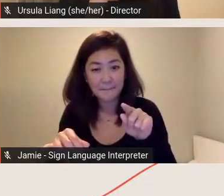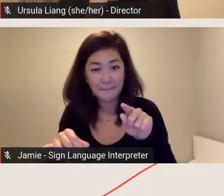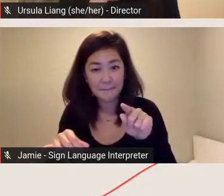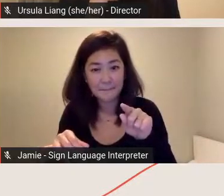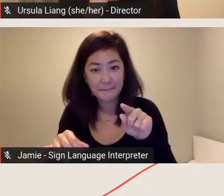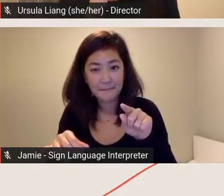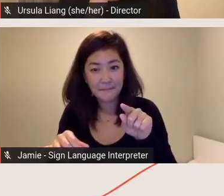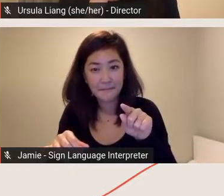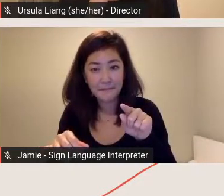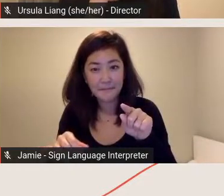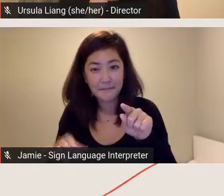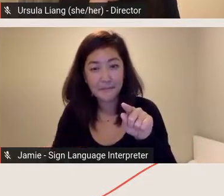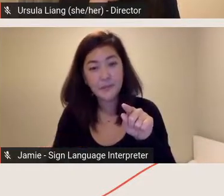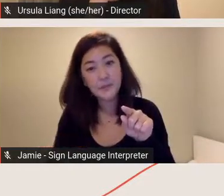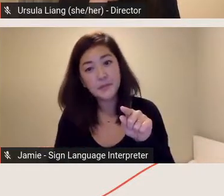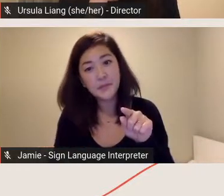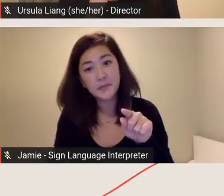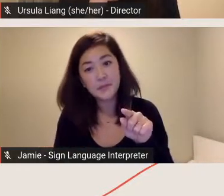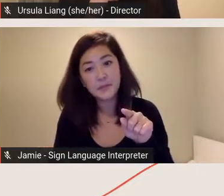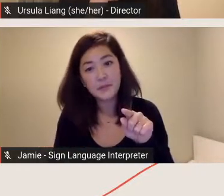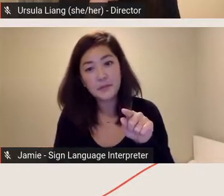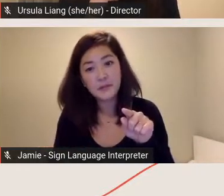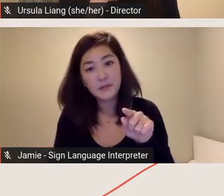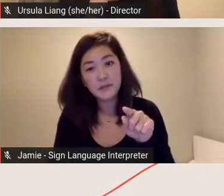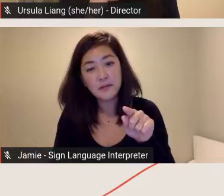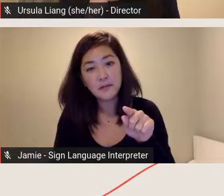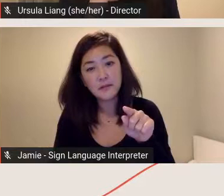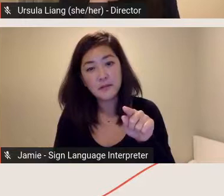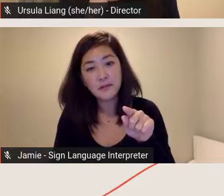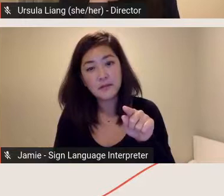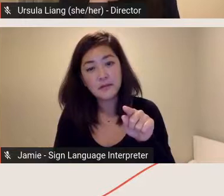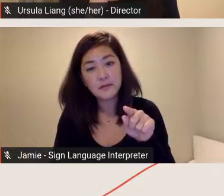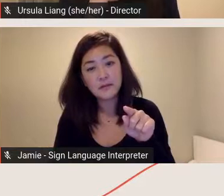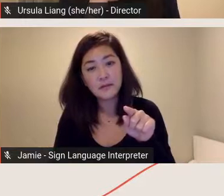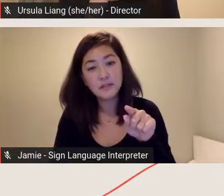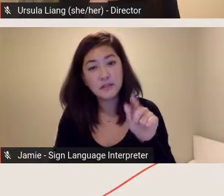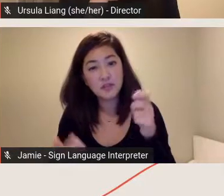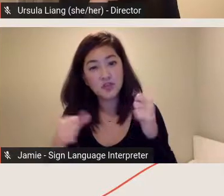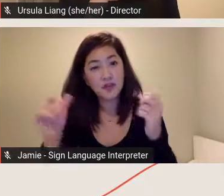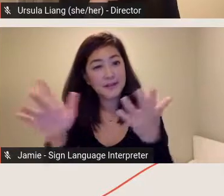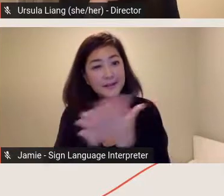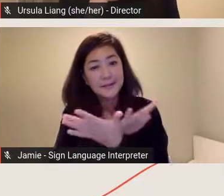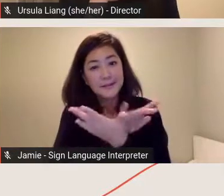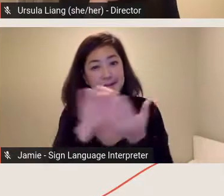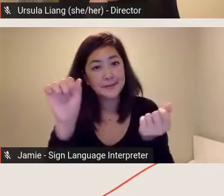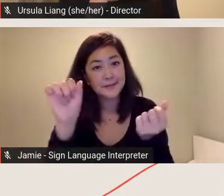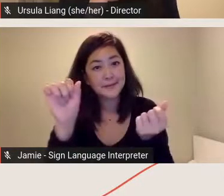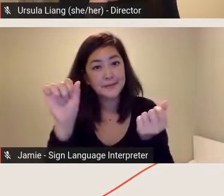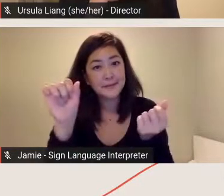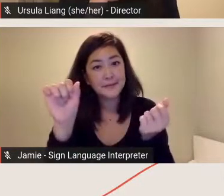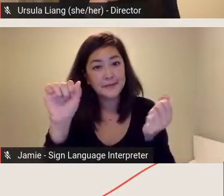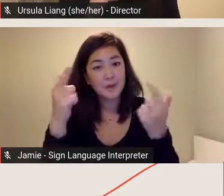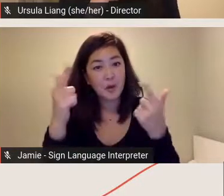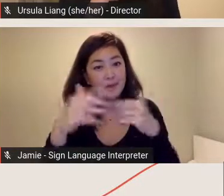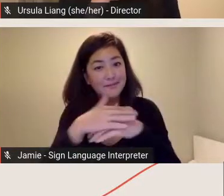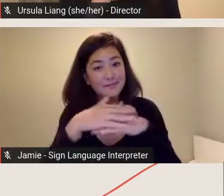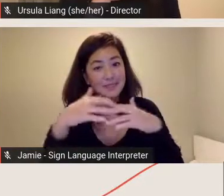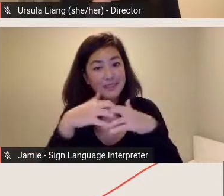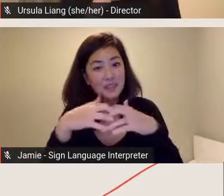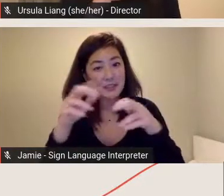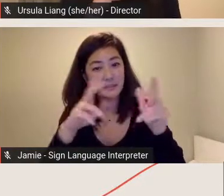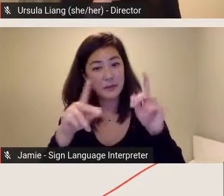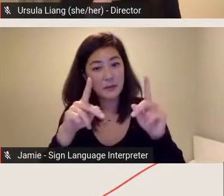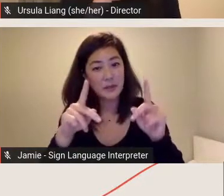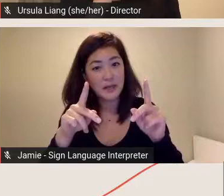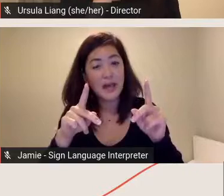created to attempt to as an attempted genocide of Indigenous people, and to